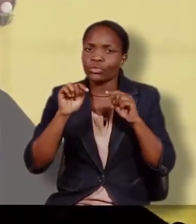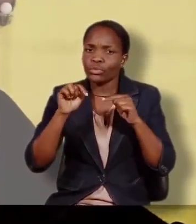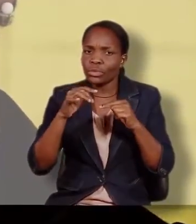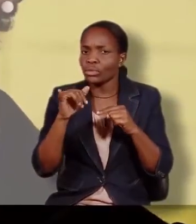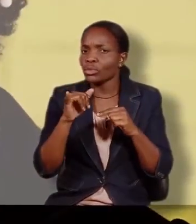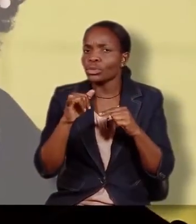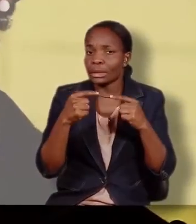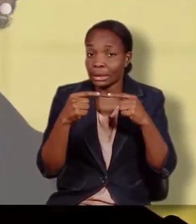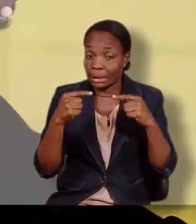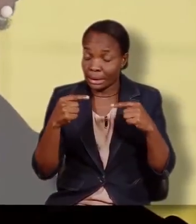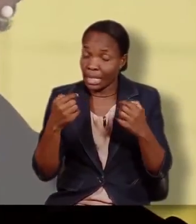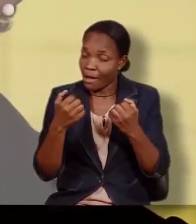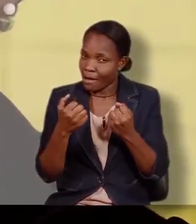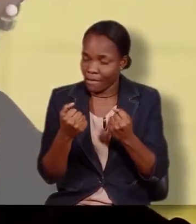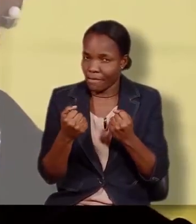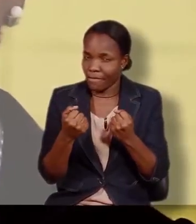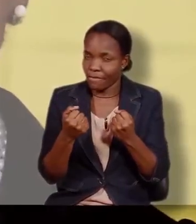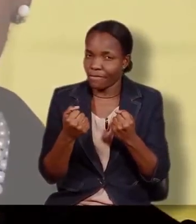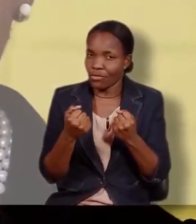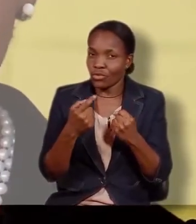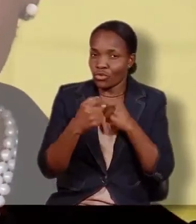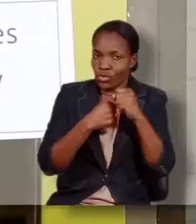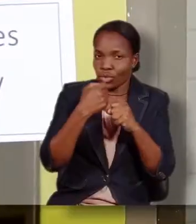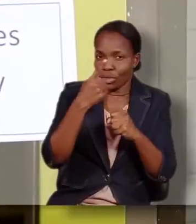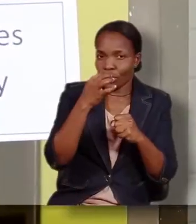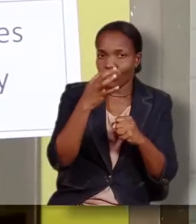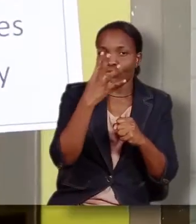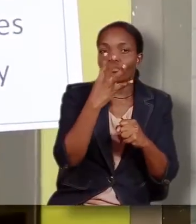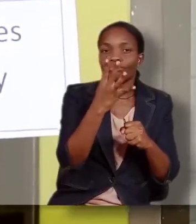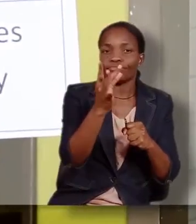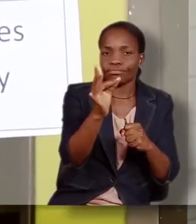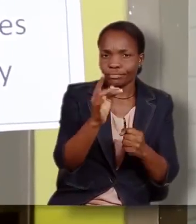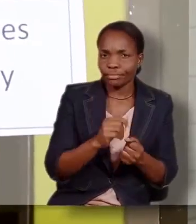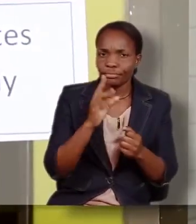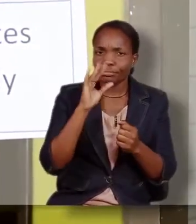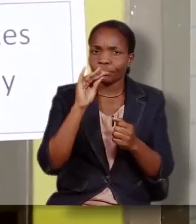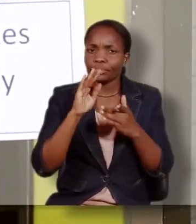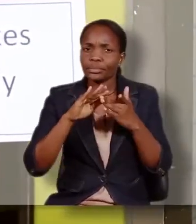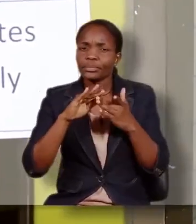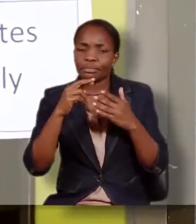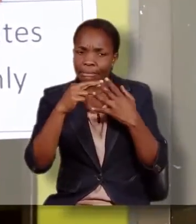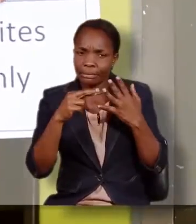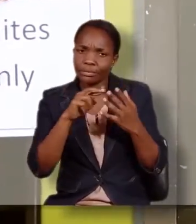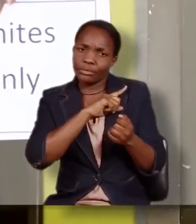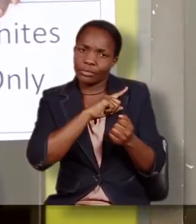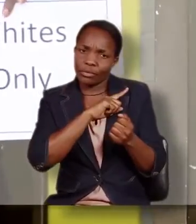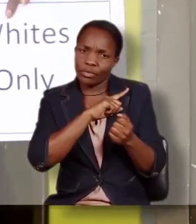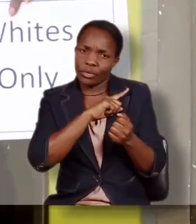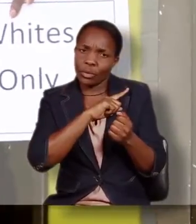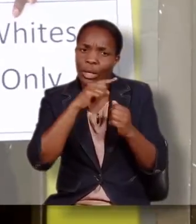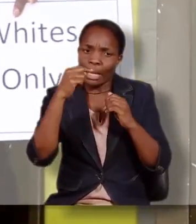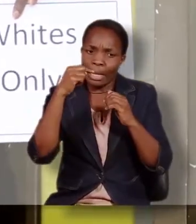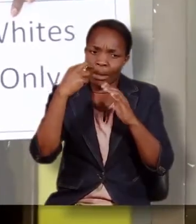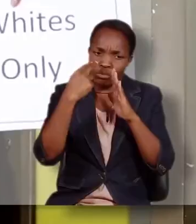apartheid as a system had for the rulers in 1948. We'll talk about the reasons why South Africa